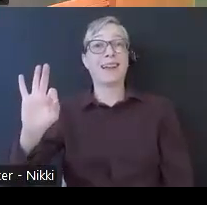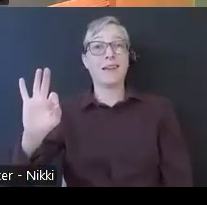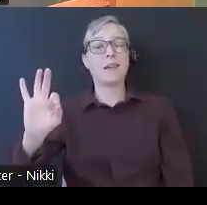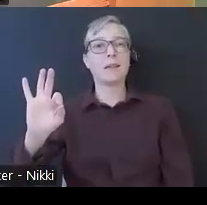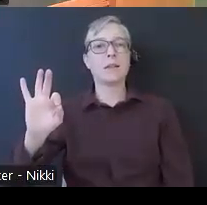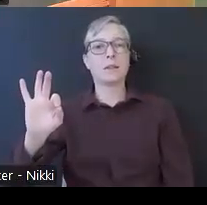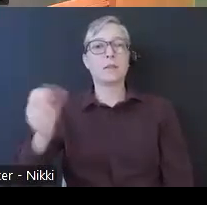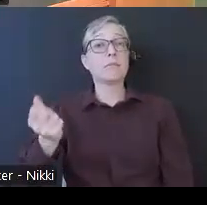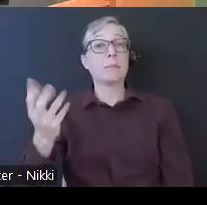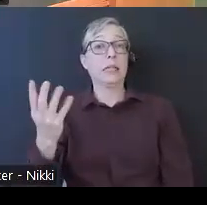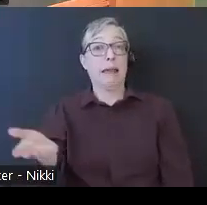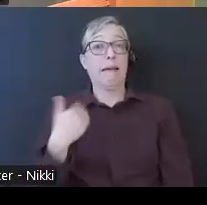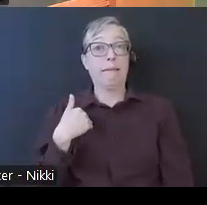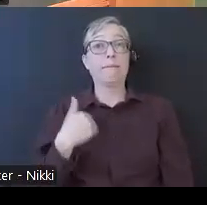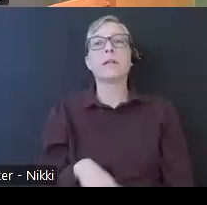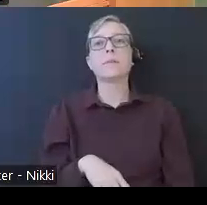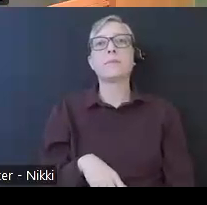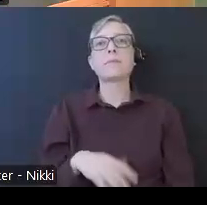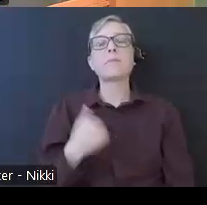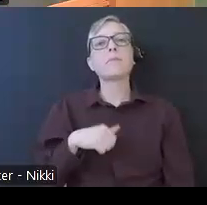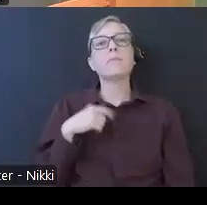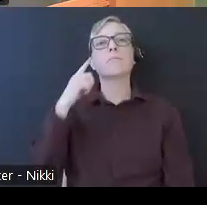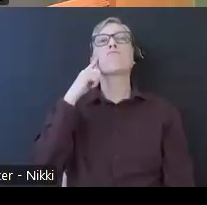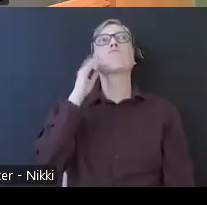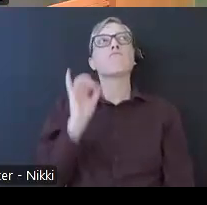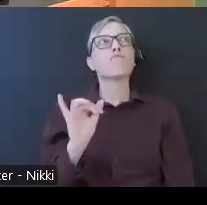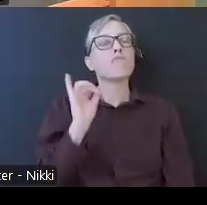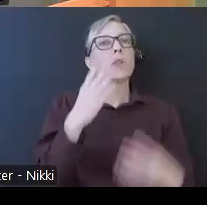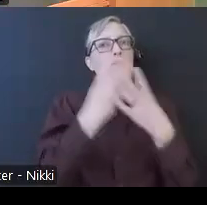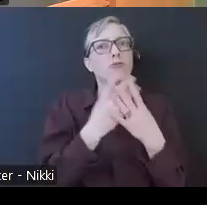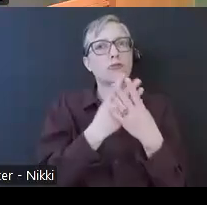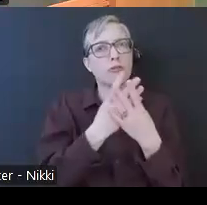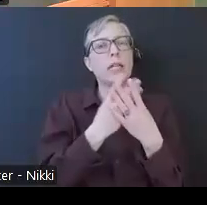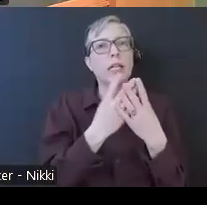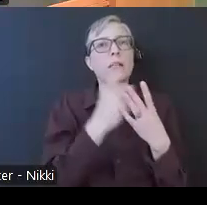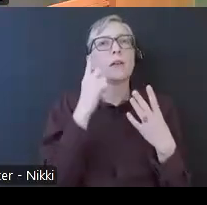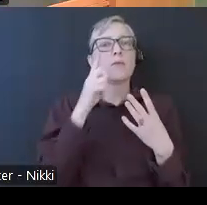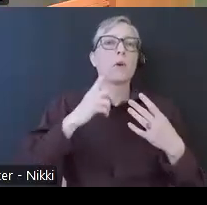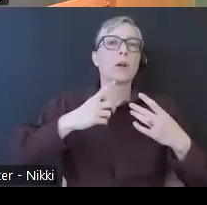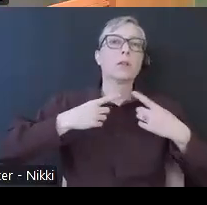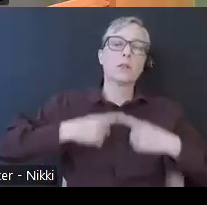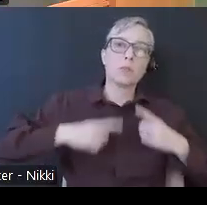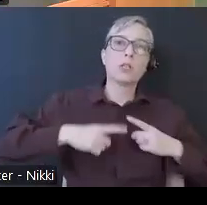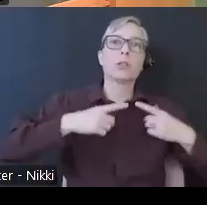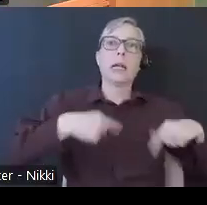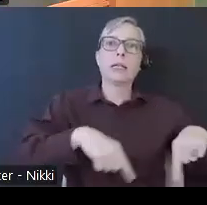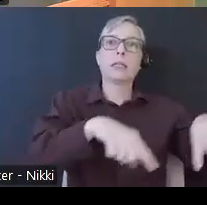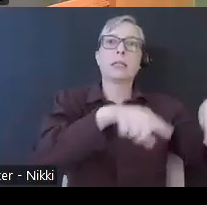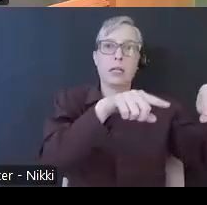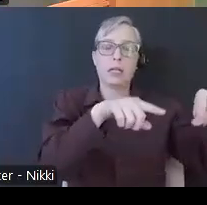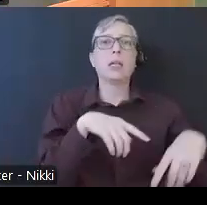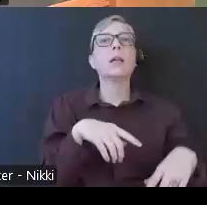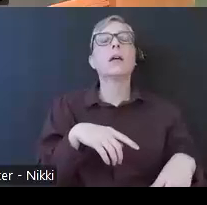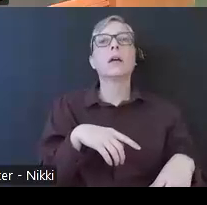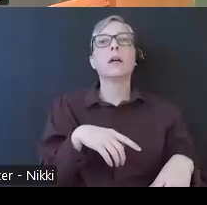don't we screen the highest cost patients for depression and anxiety? Because we know that also the prevalence of depression and anxiety are 2